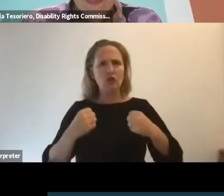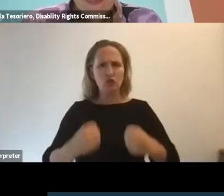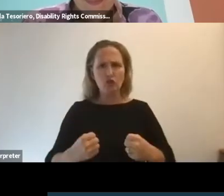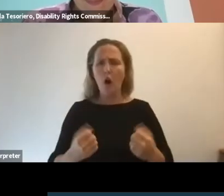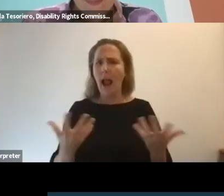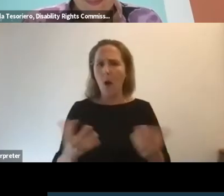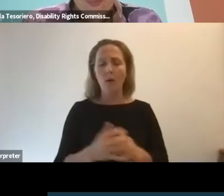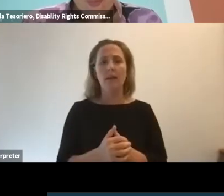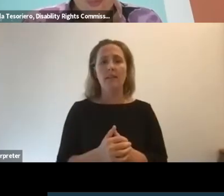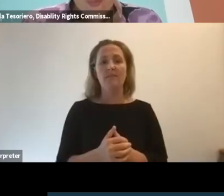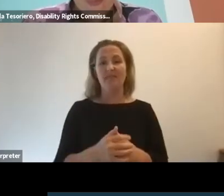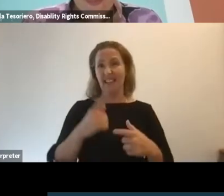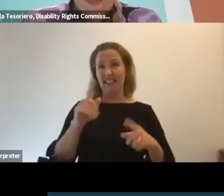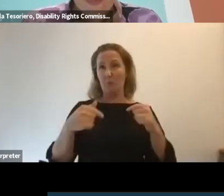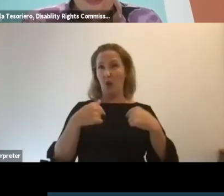someone